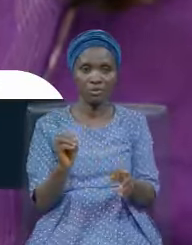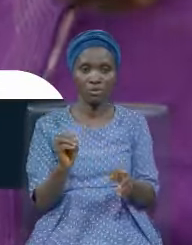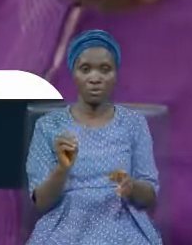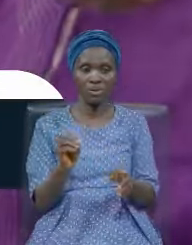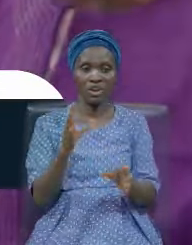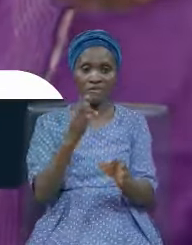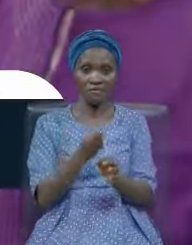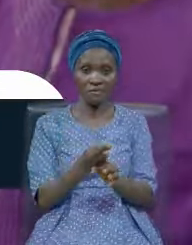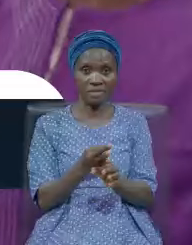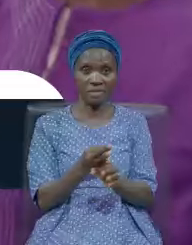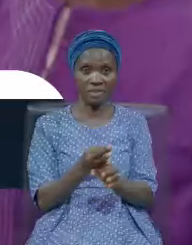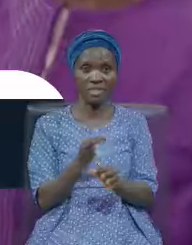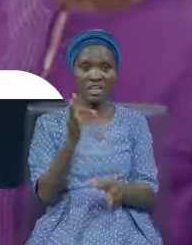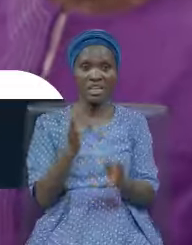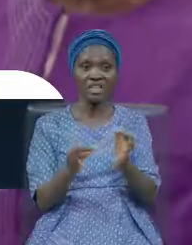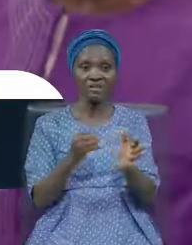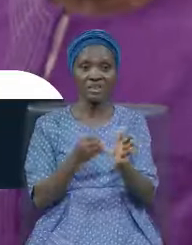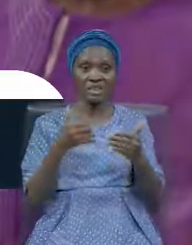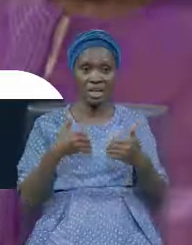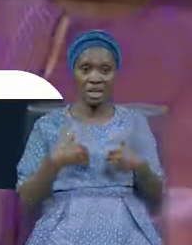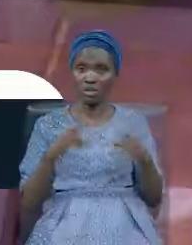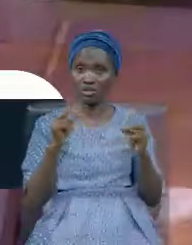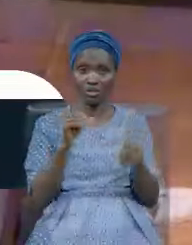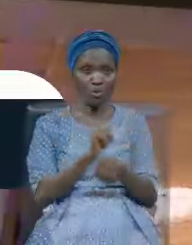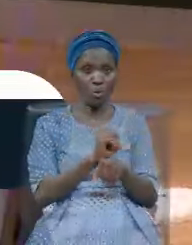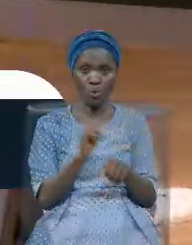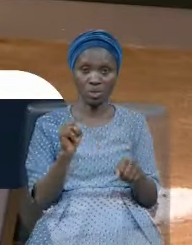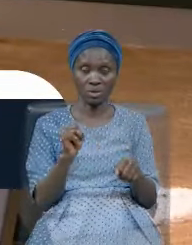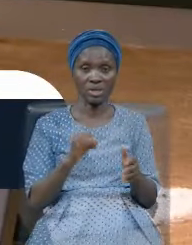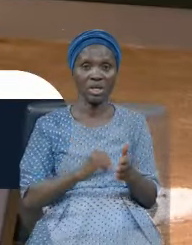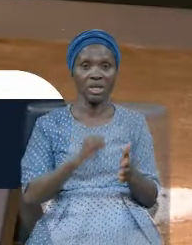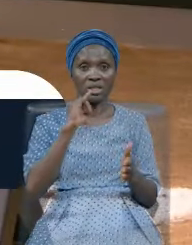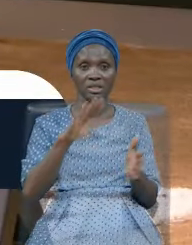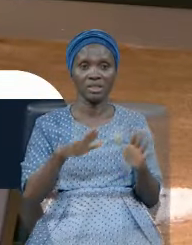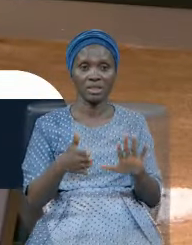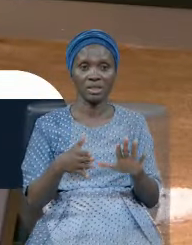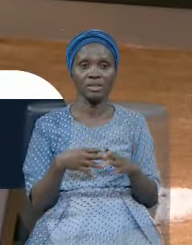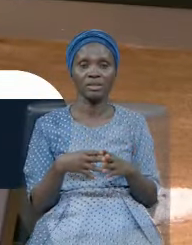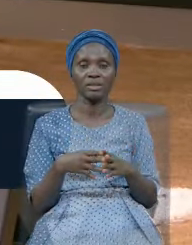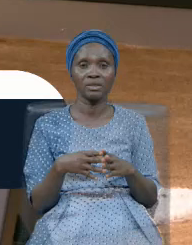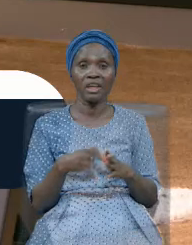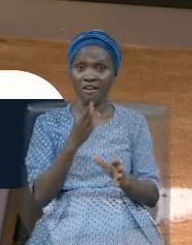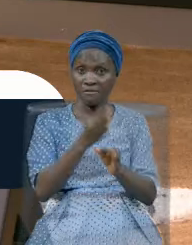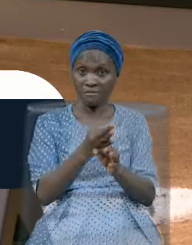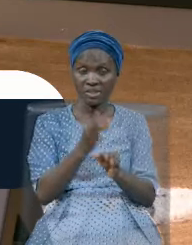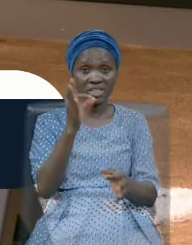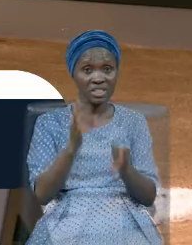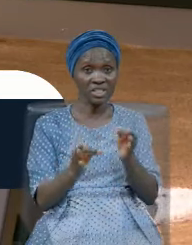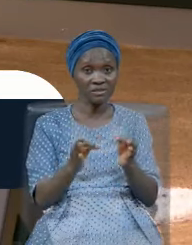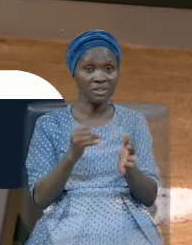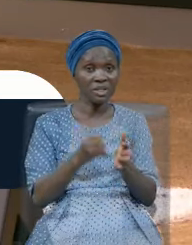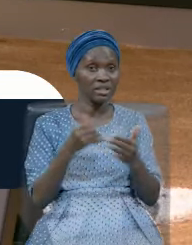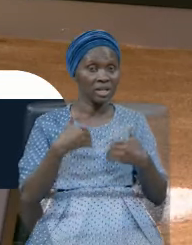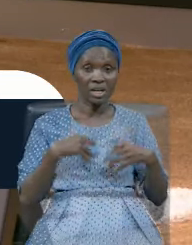it hath not works, is dead. Faith. If it has not works,